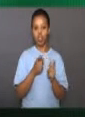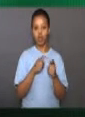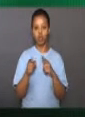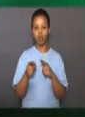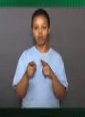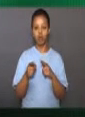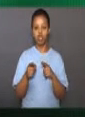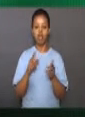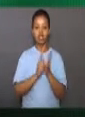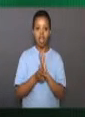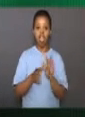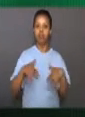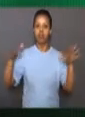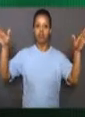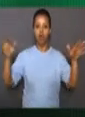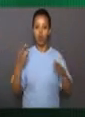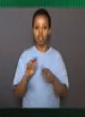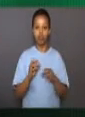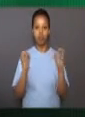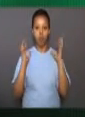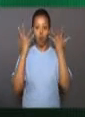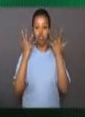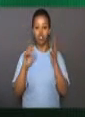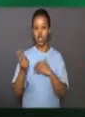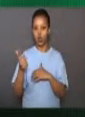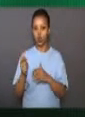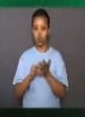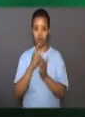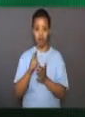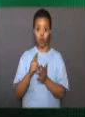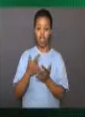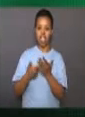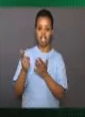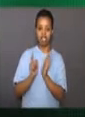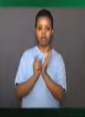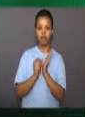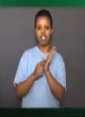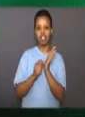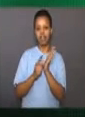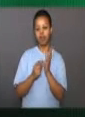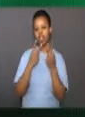response of flight or aggression by others of that same species.